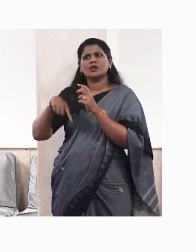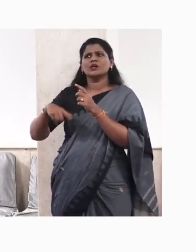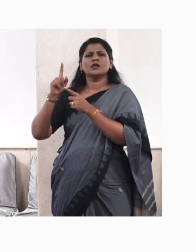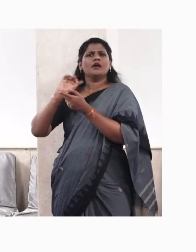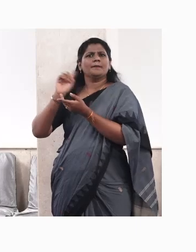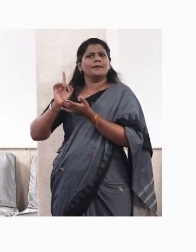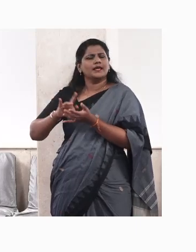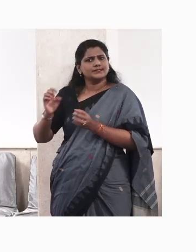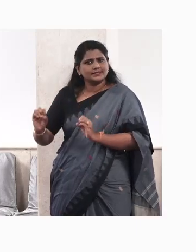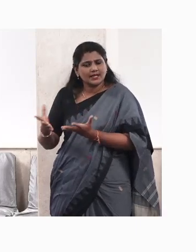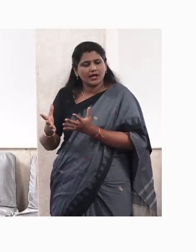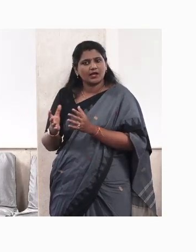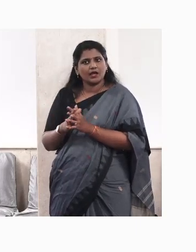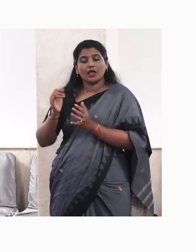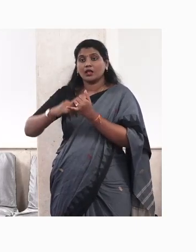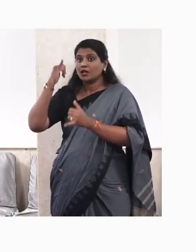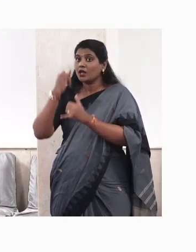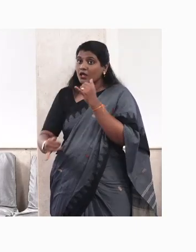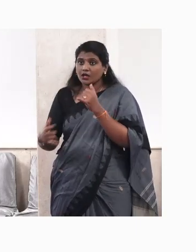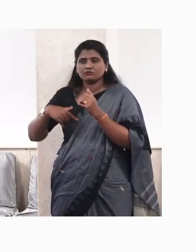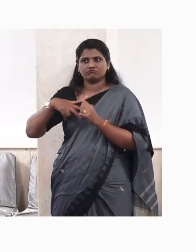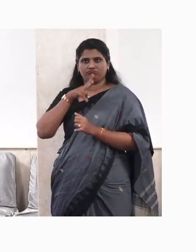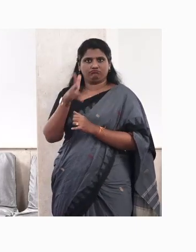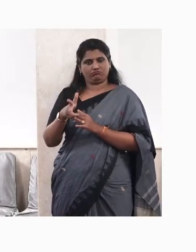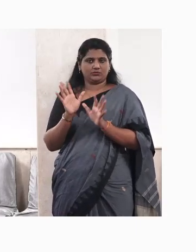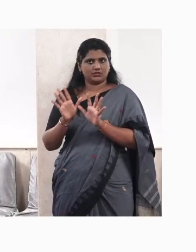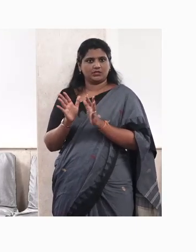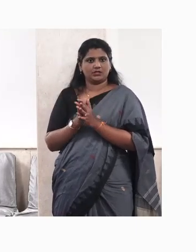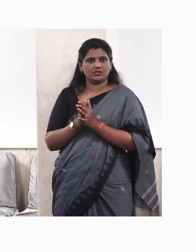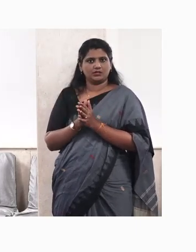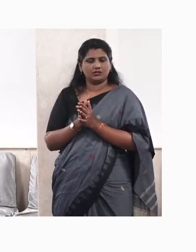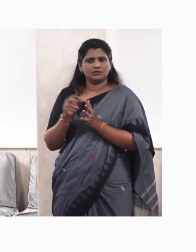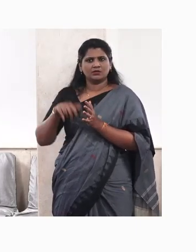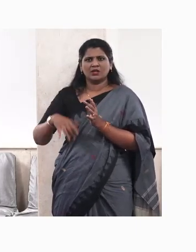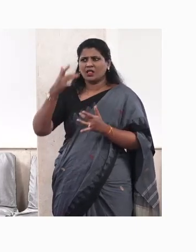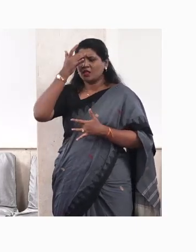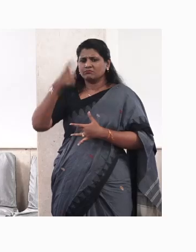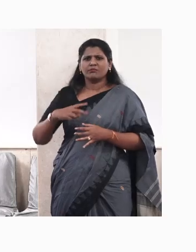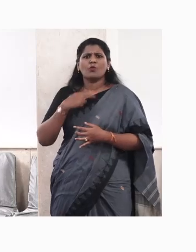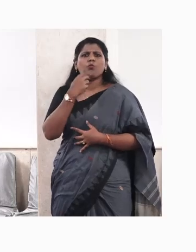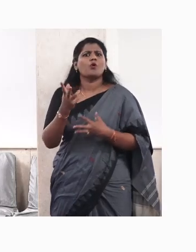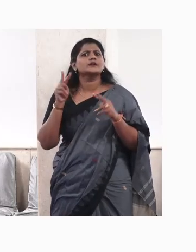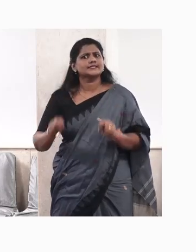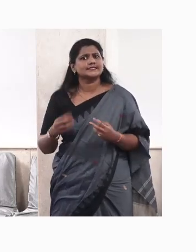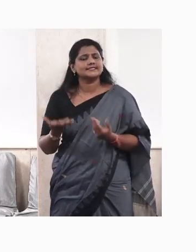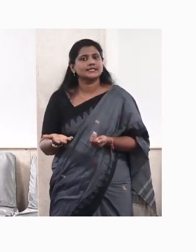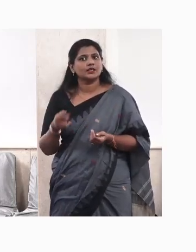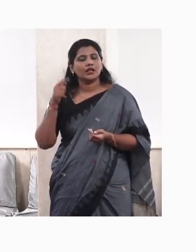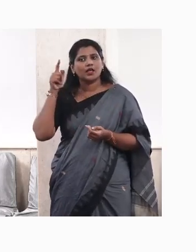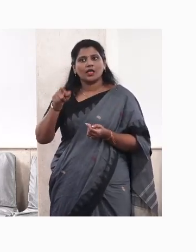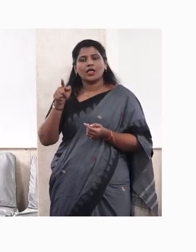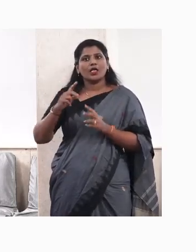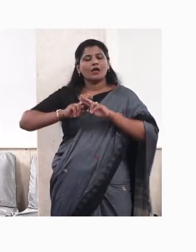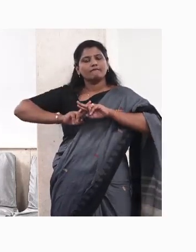all those things, at the end of the session Dr. Pina said the suffering needs a voice. That changed my